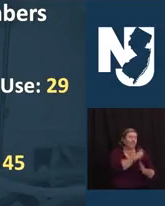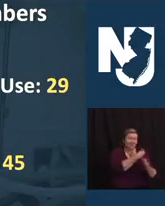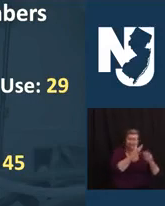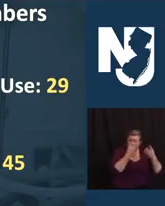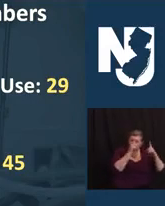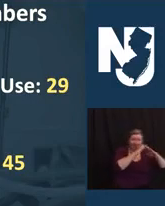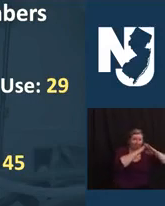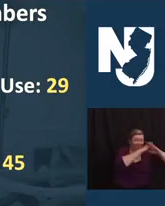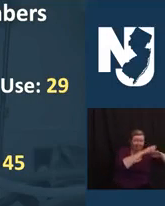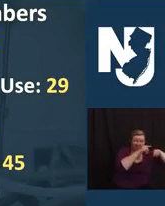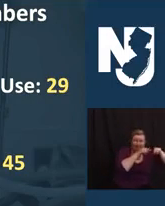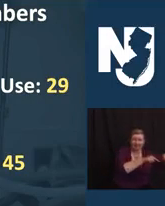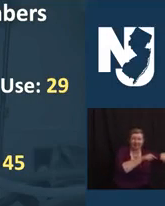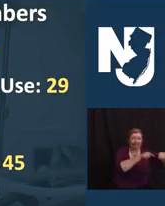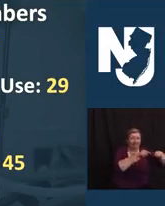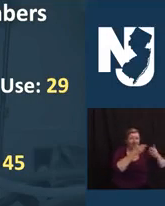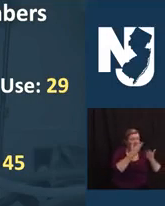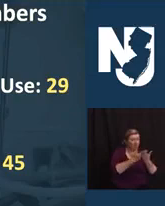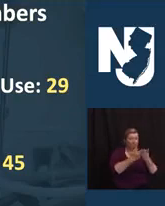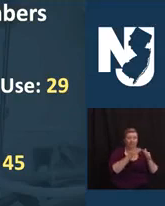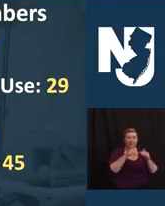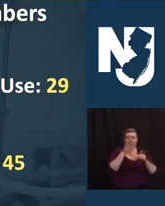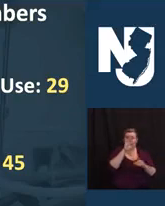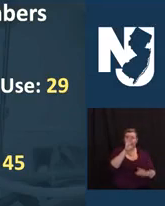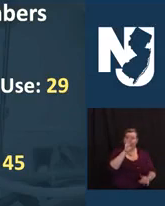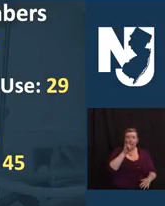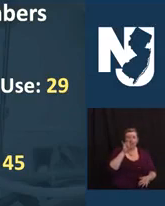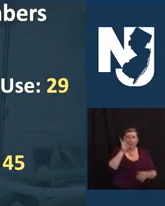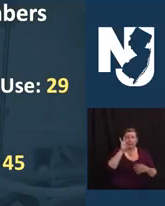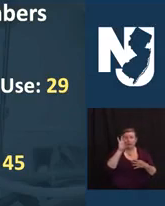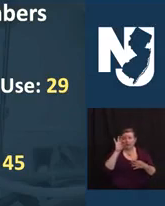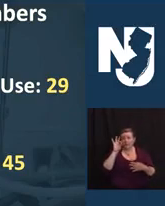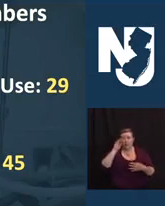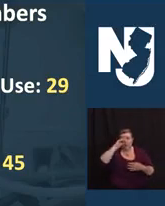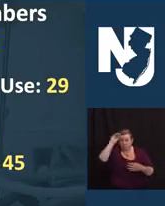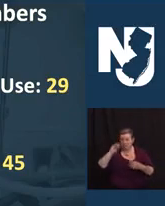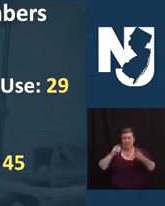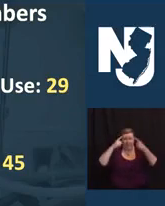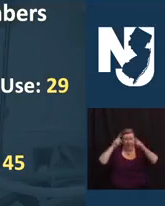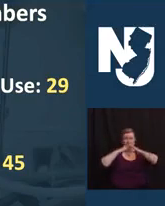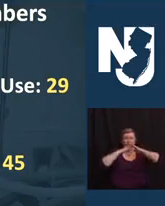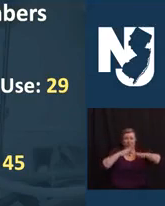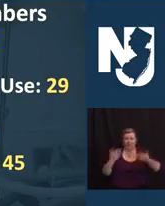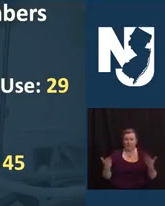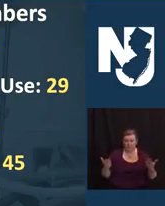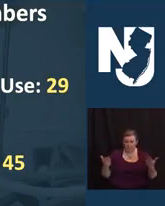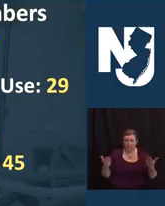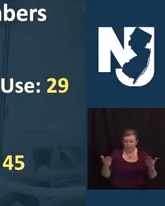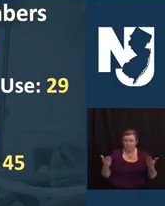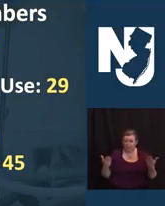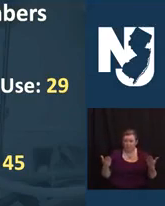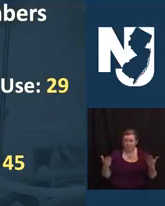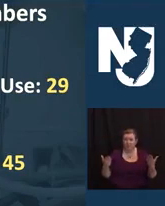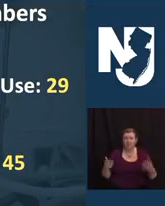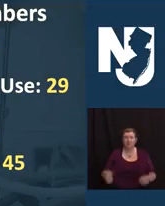proving more than 99.9% effective in preventing people from contracting the virus, more than